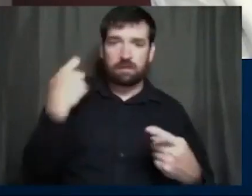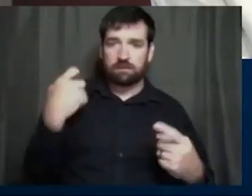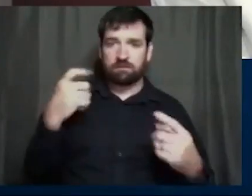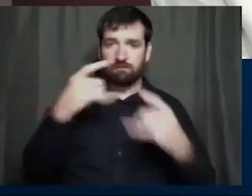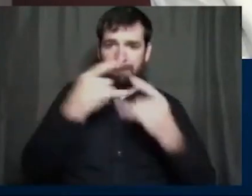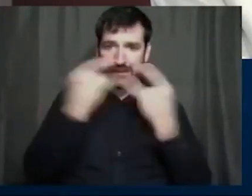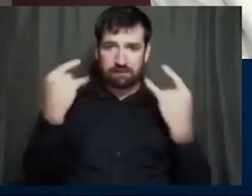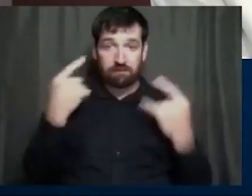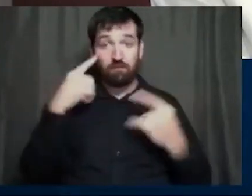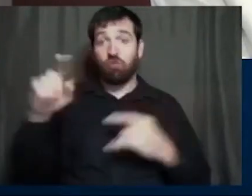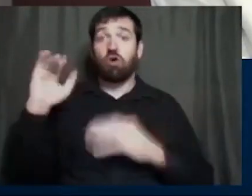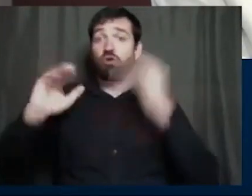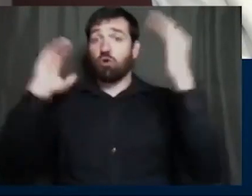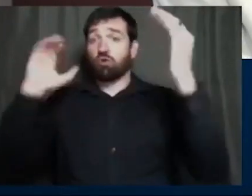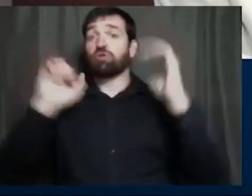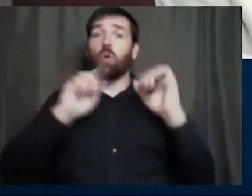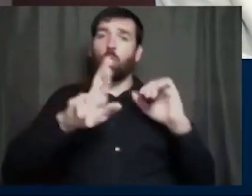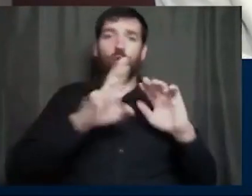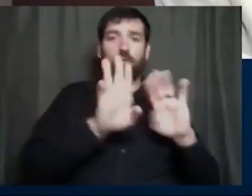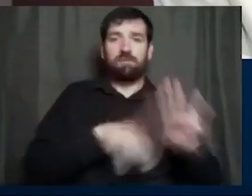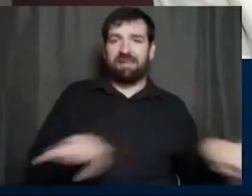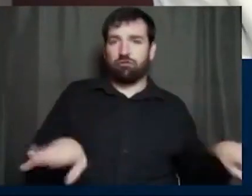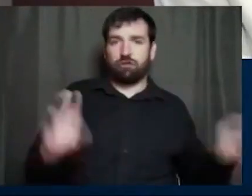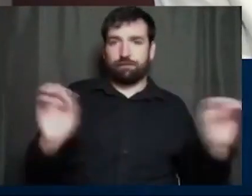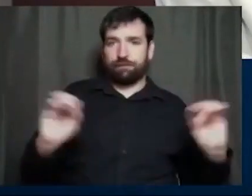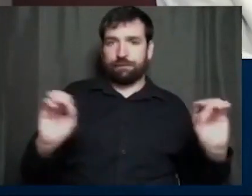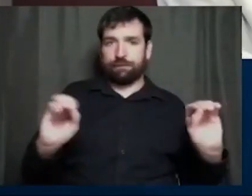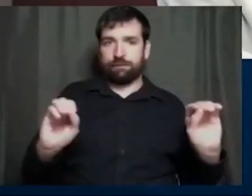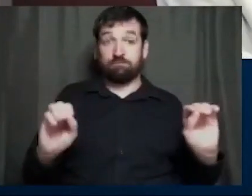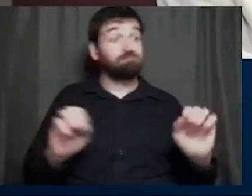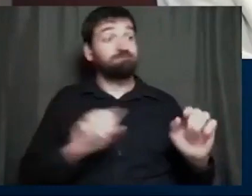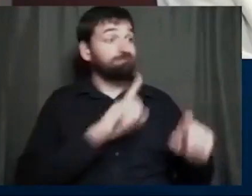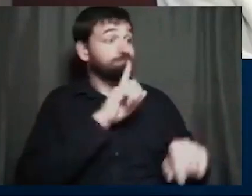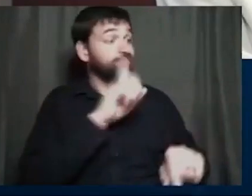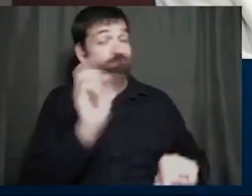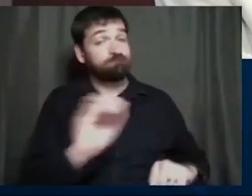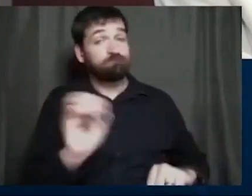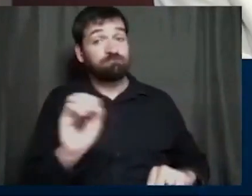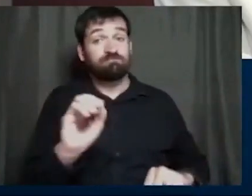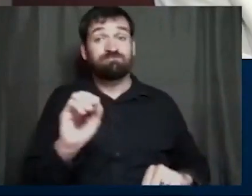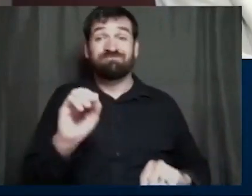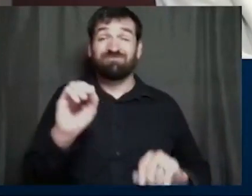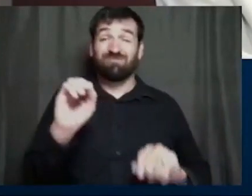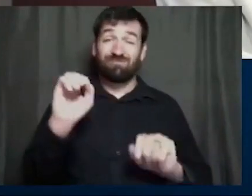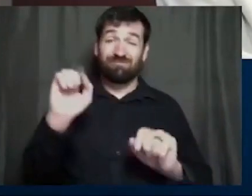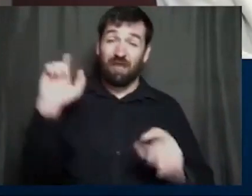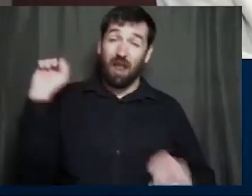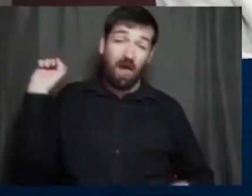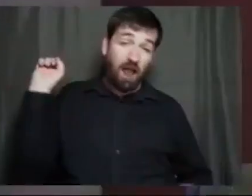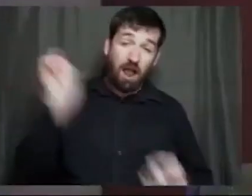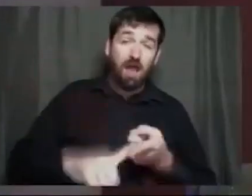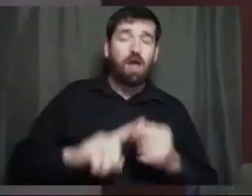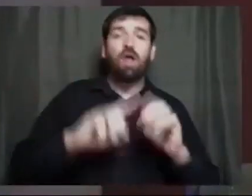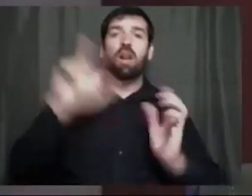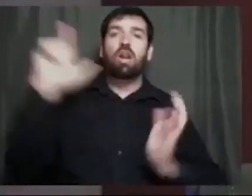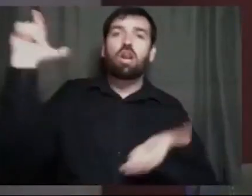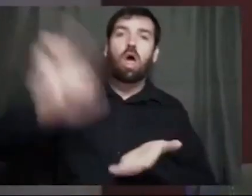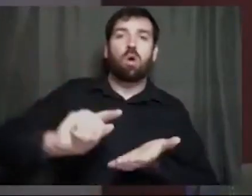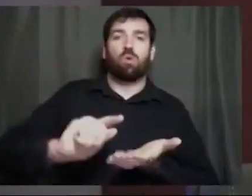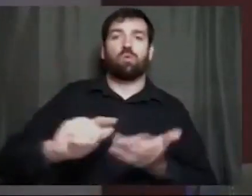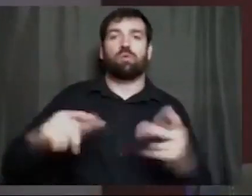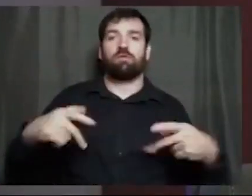or the pediatric population. In fact, we didn't. We had an all-time low of pneumonias this past winter because we weren't